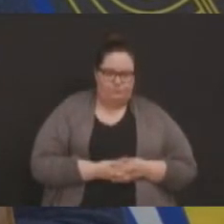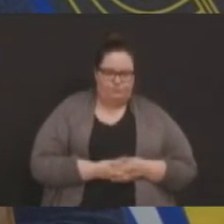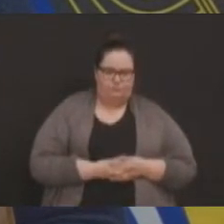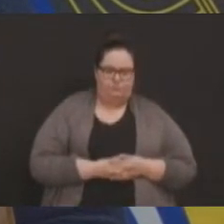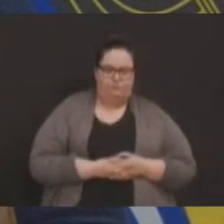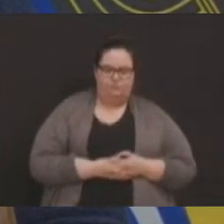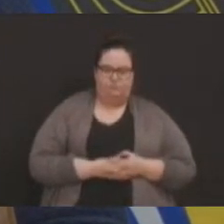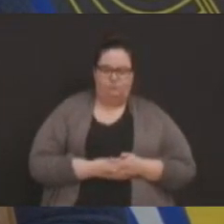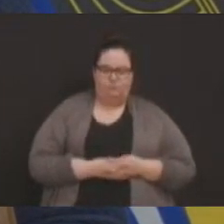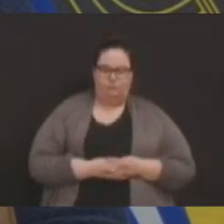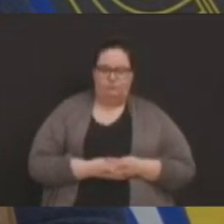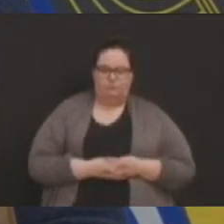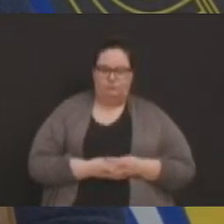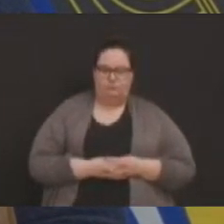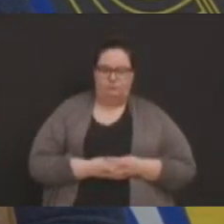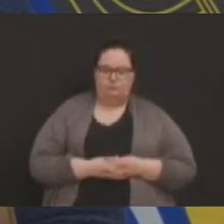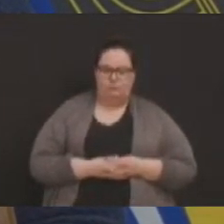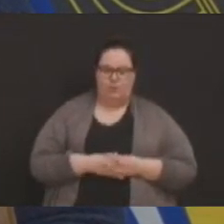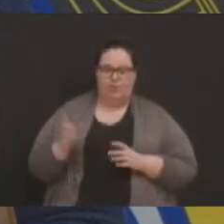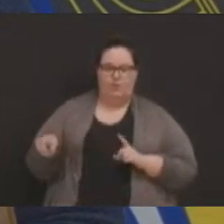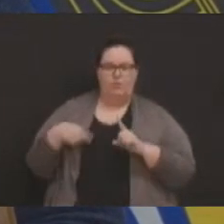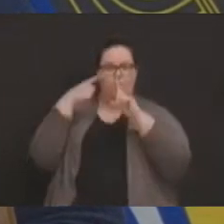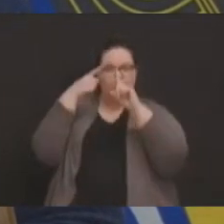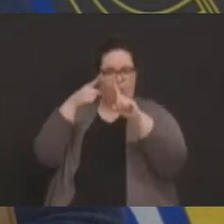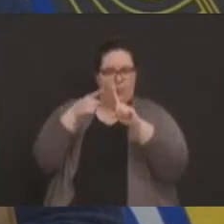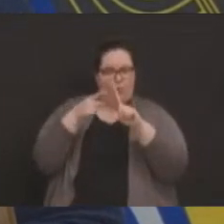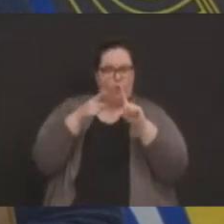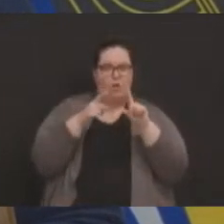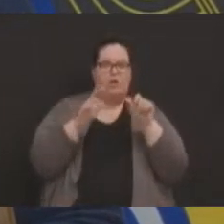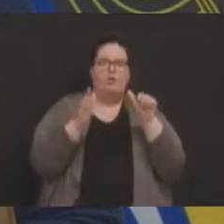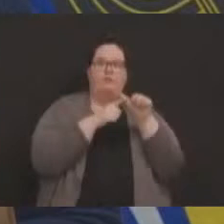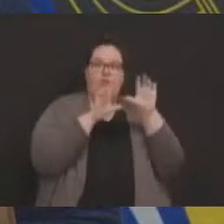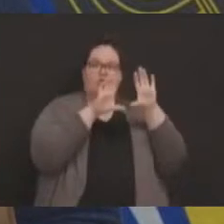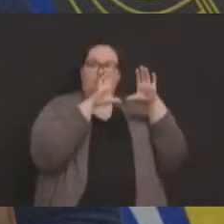would be long-term care residents, and